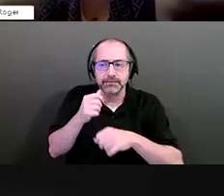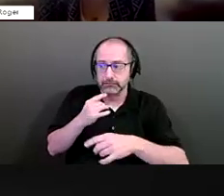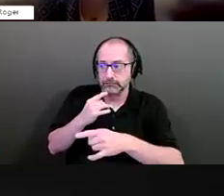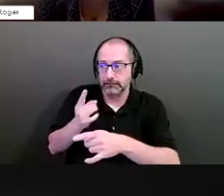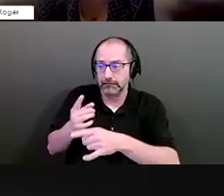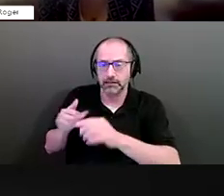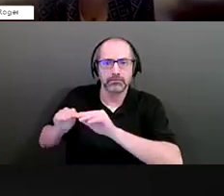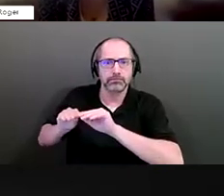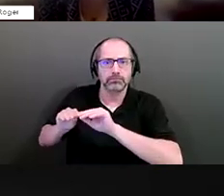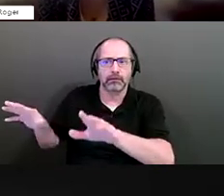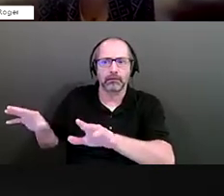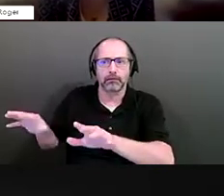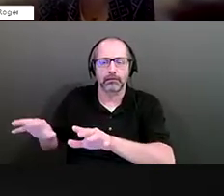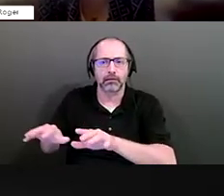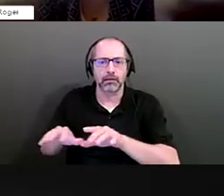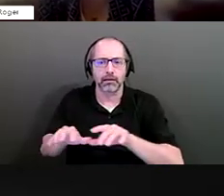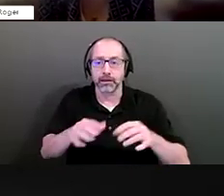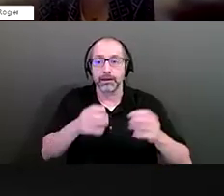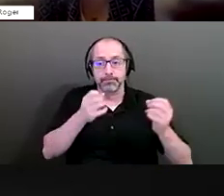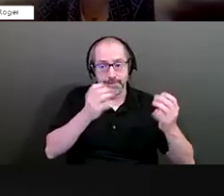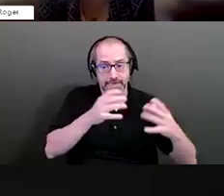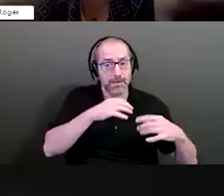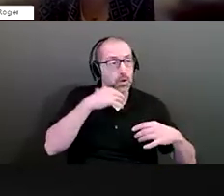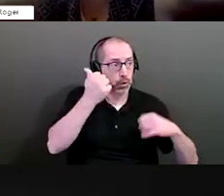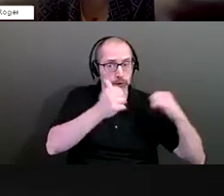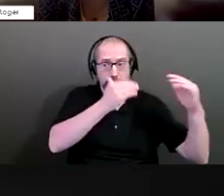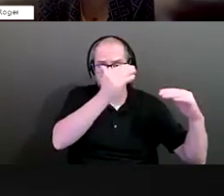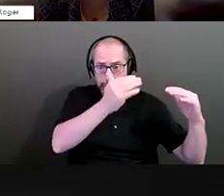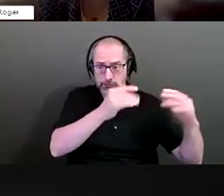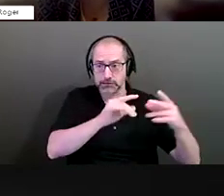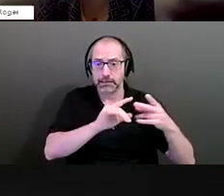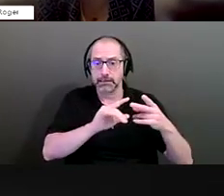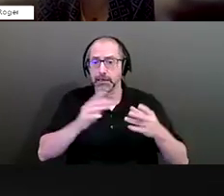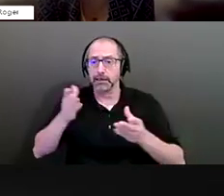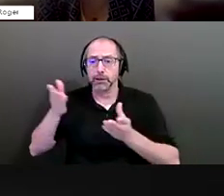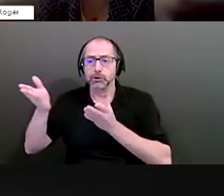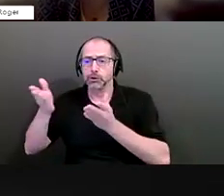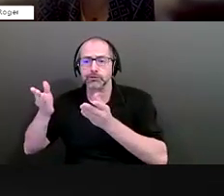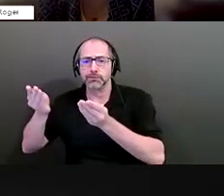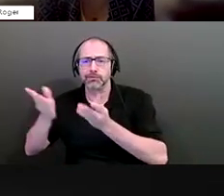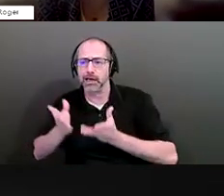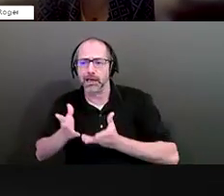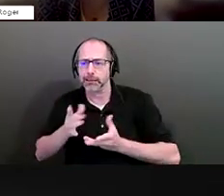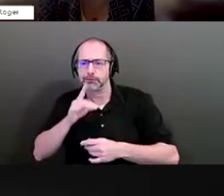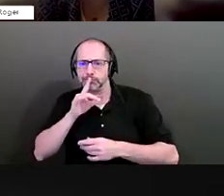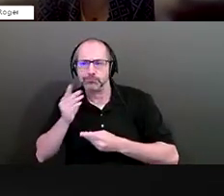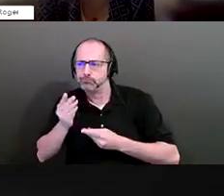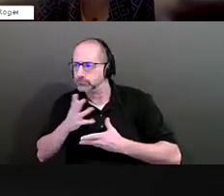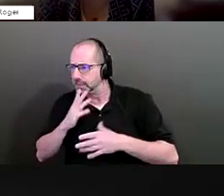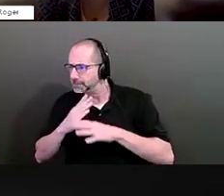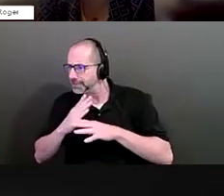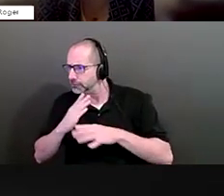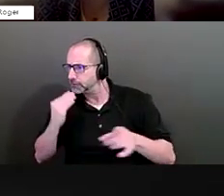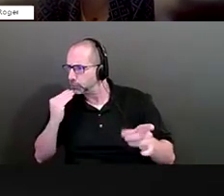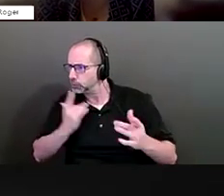this was mentioned by many older adults, but service providers did not highlight that as a barrier. The other